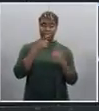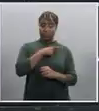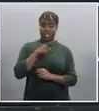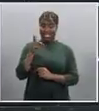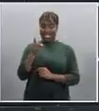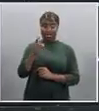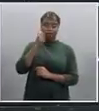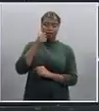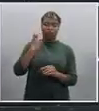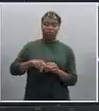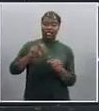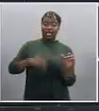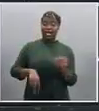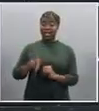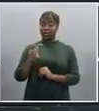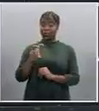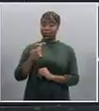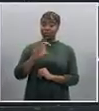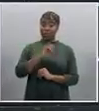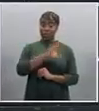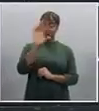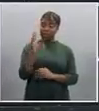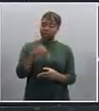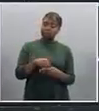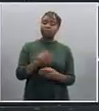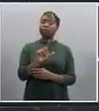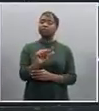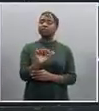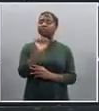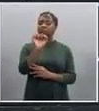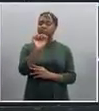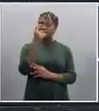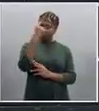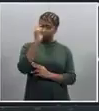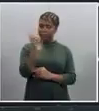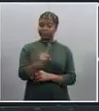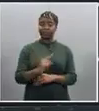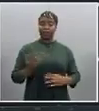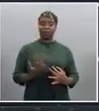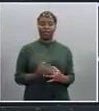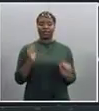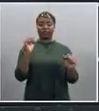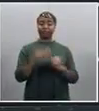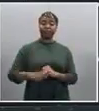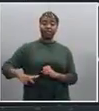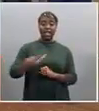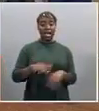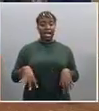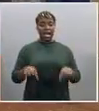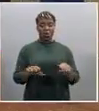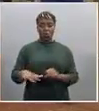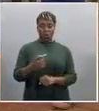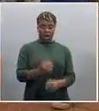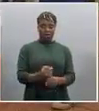Interestingly, there are 2 other South Africans on that tribunal. It'll be interesting to hear their views as well. After the break, land invasion spread to another